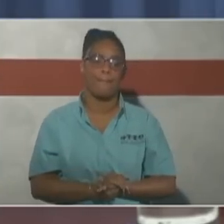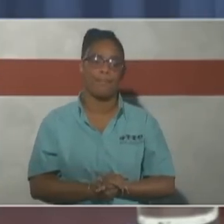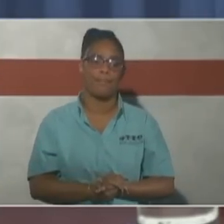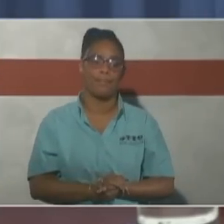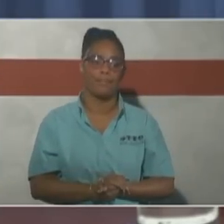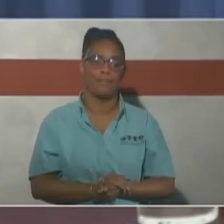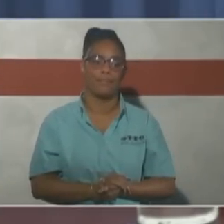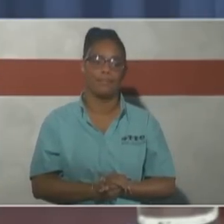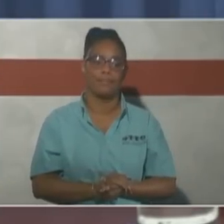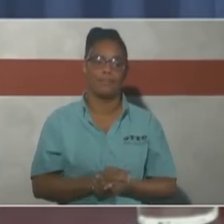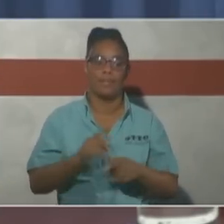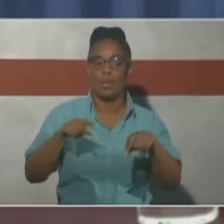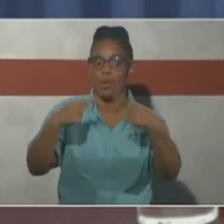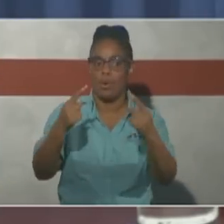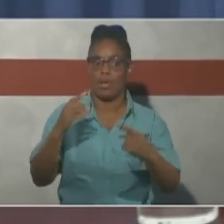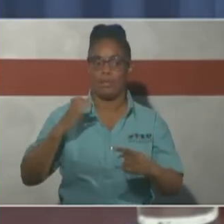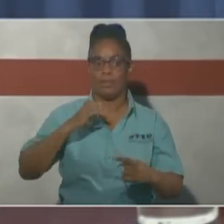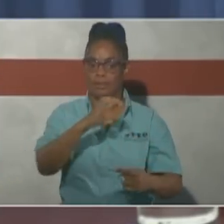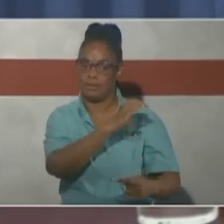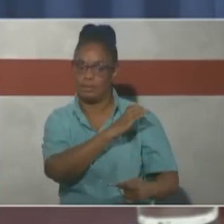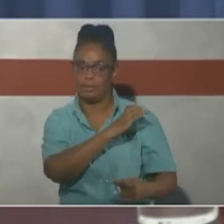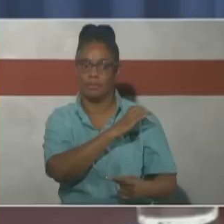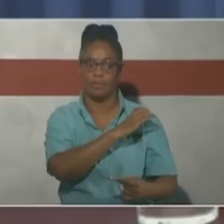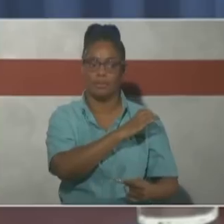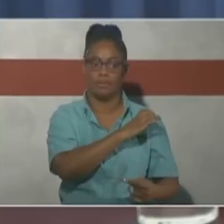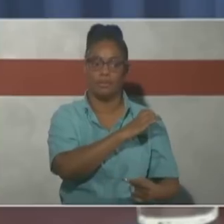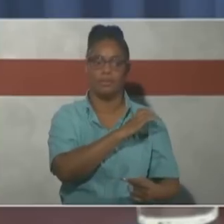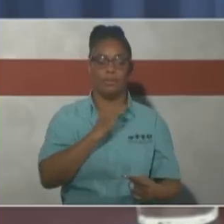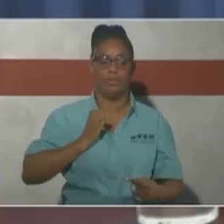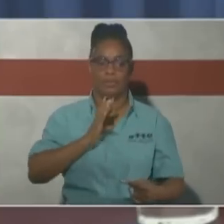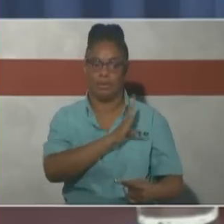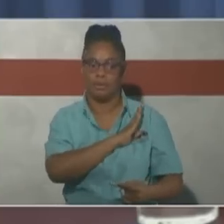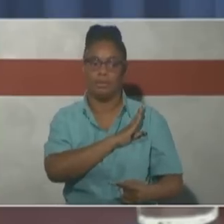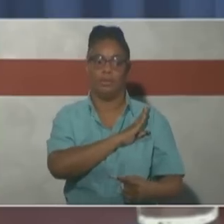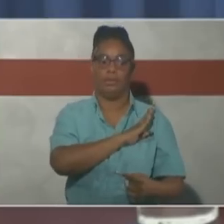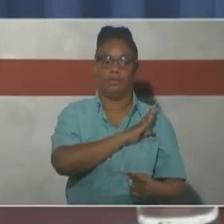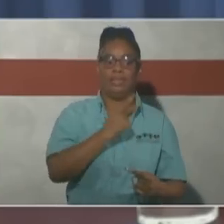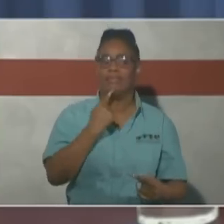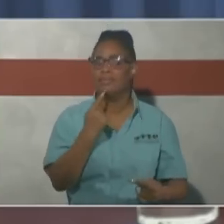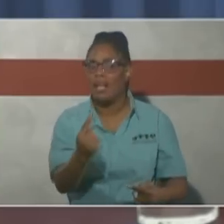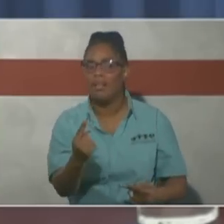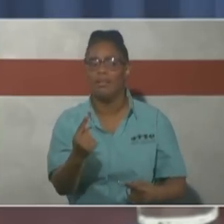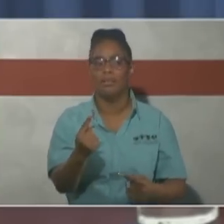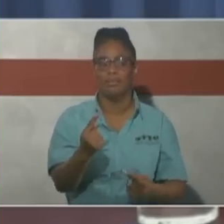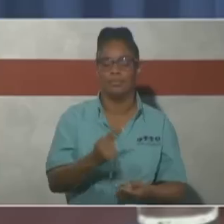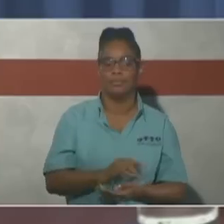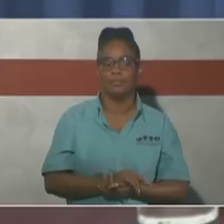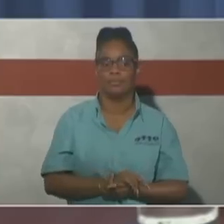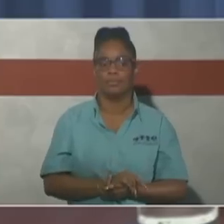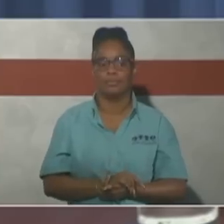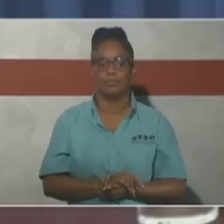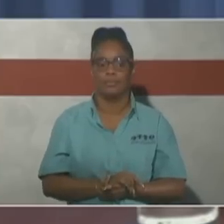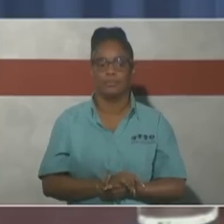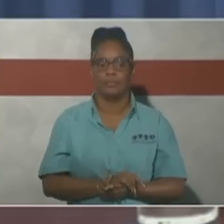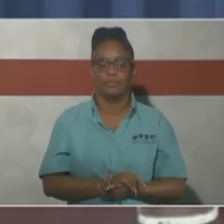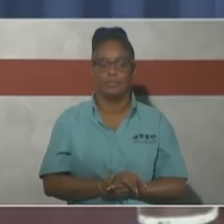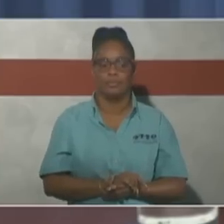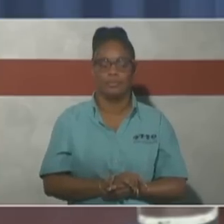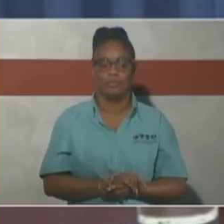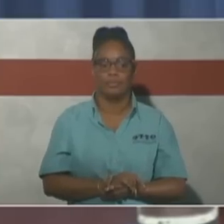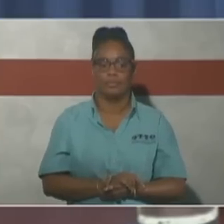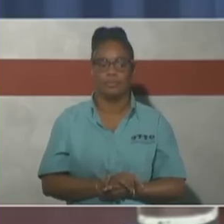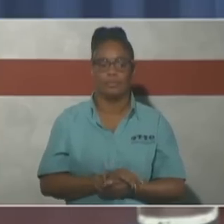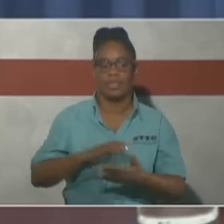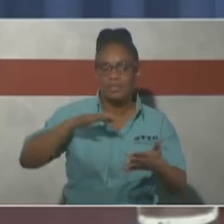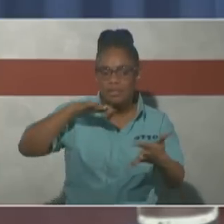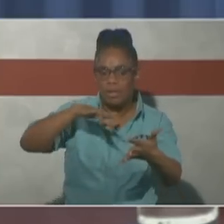with your approval, I would like to share with the population, again, some data. I would have taken a cabinet